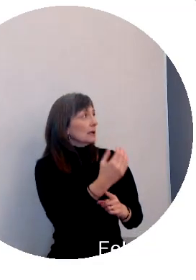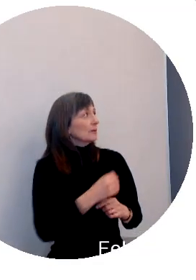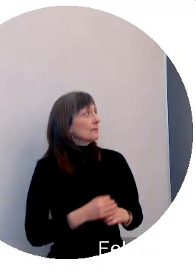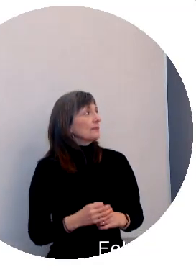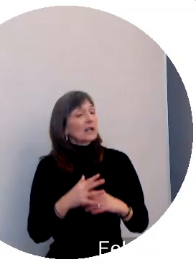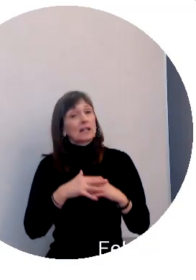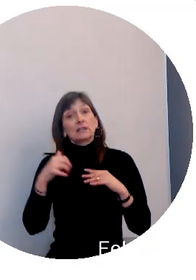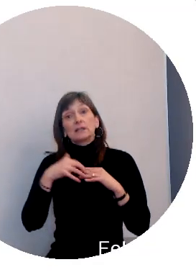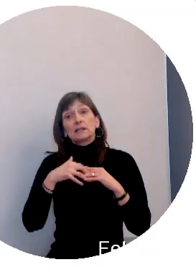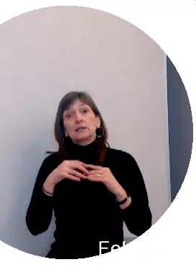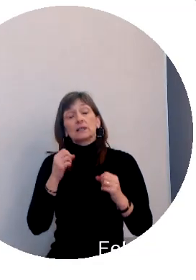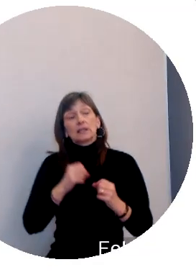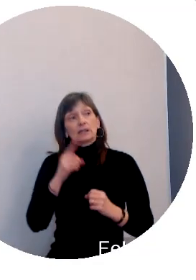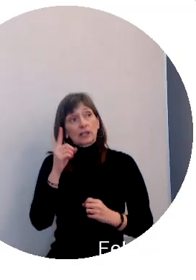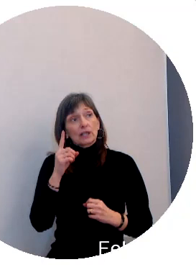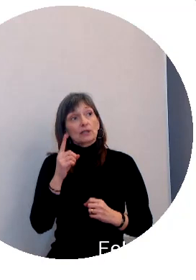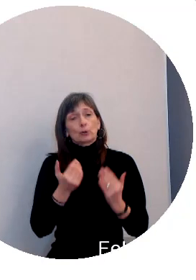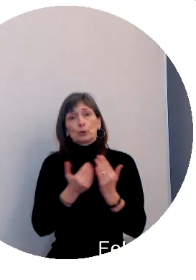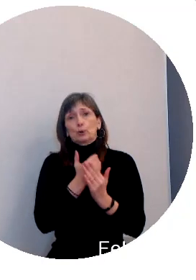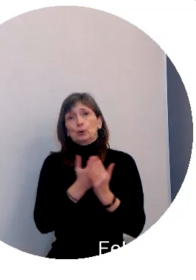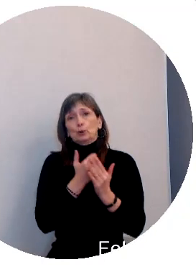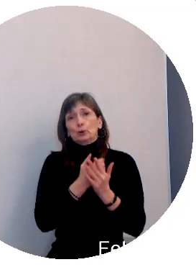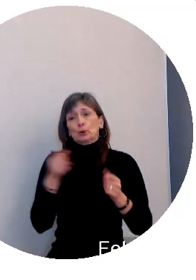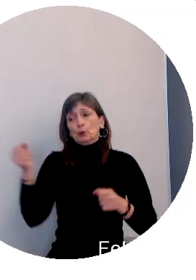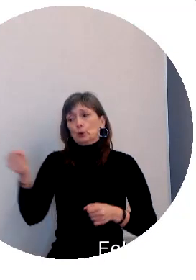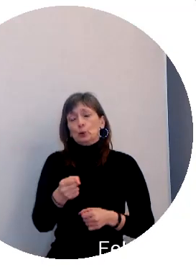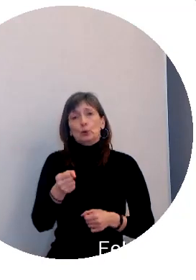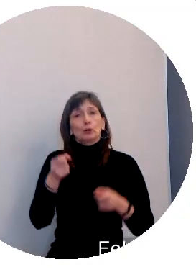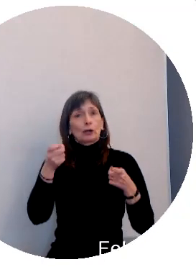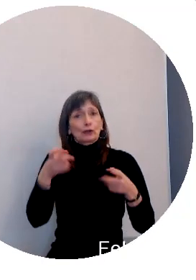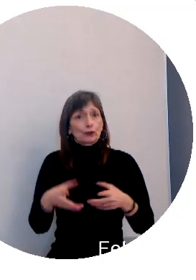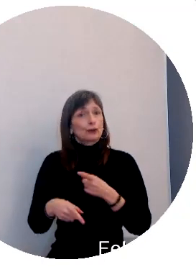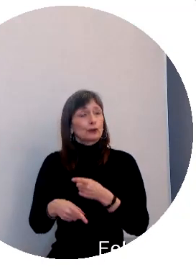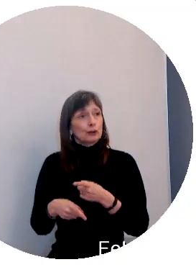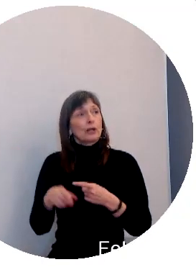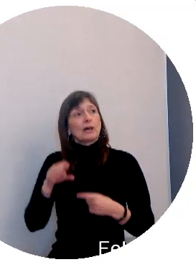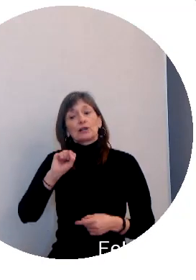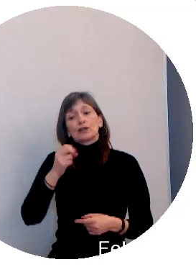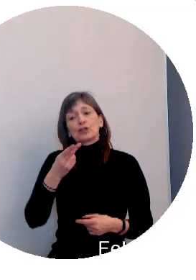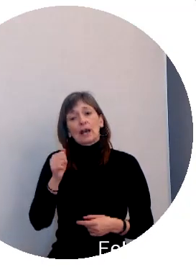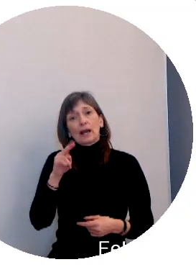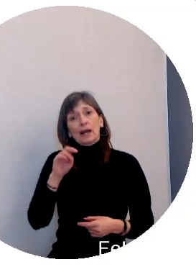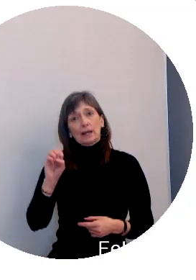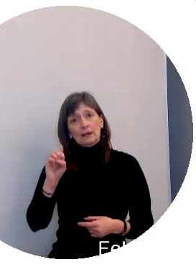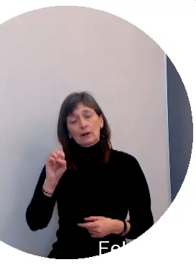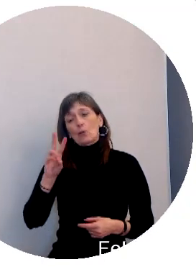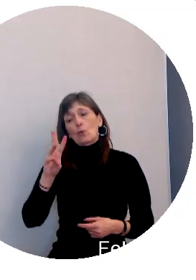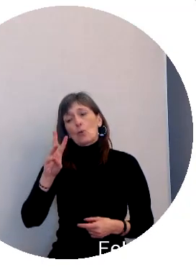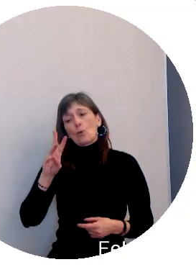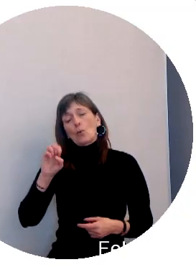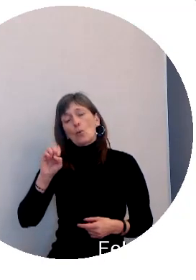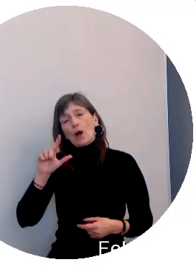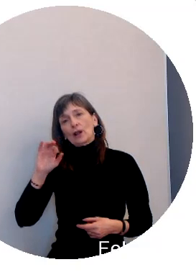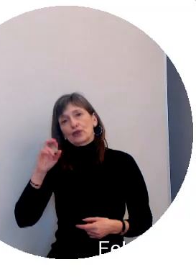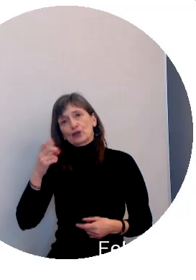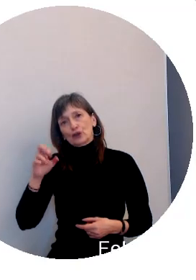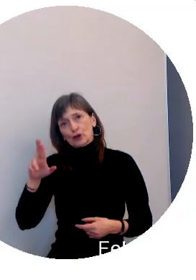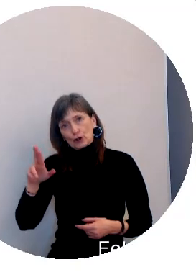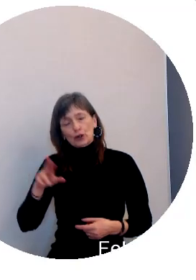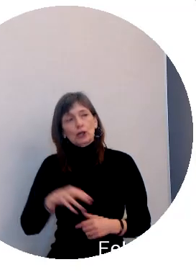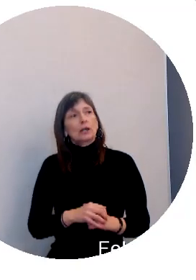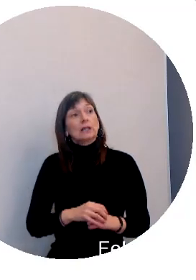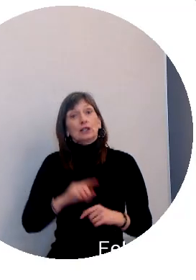Stack. Indigenous education, we have a new director for Indigenous education, Shane Welcher, started this fall. He